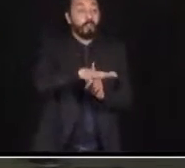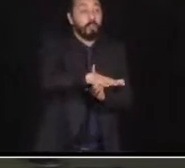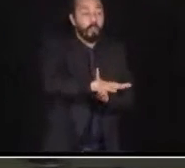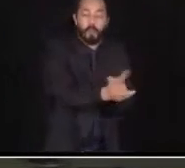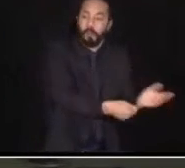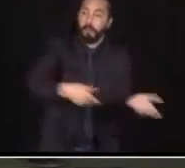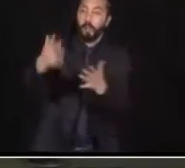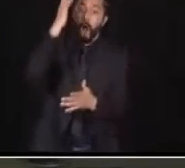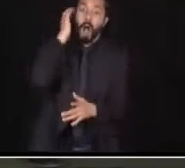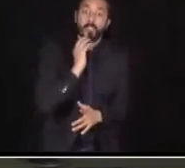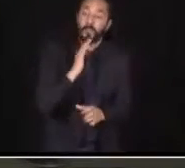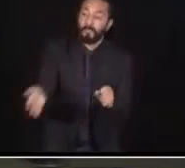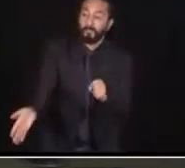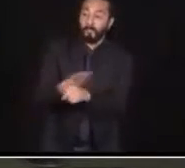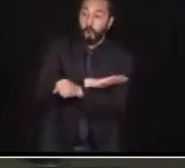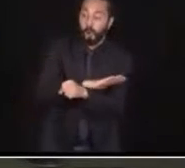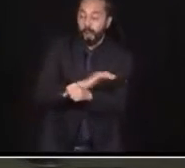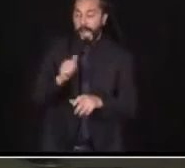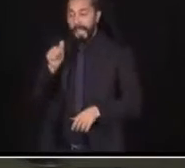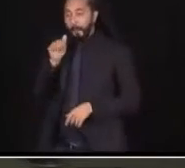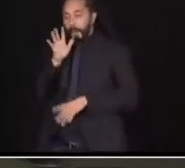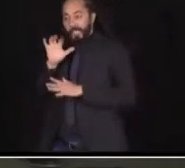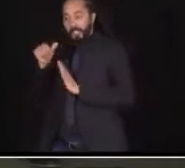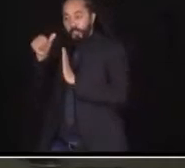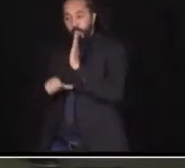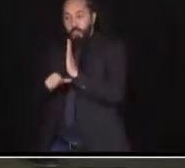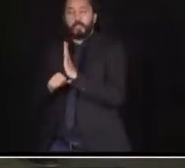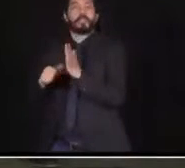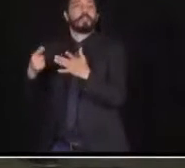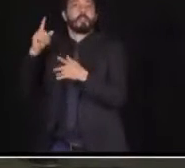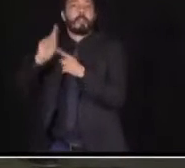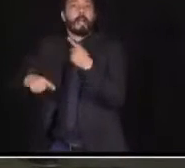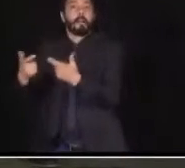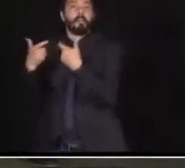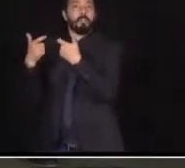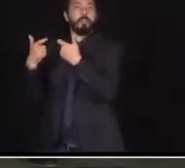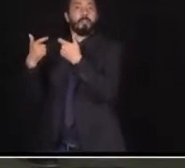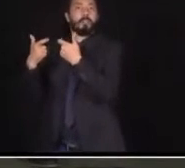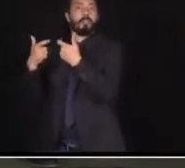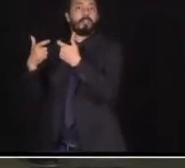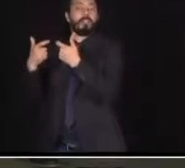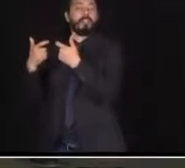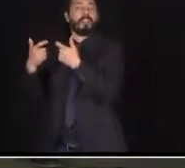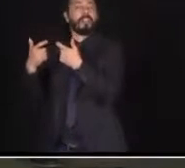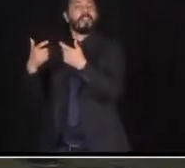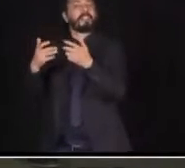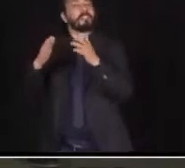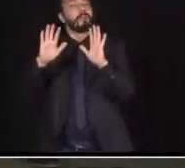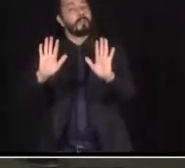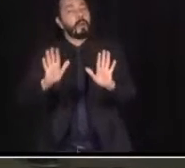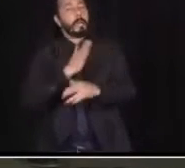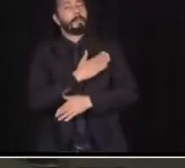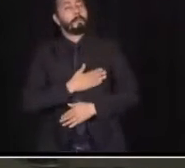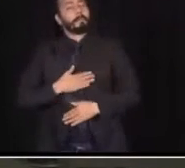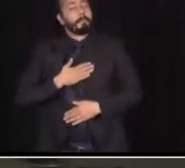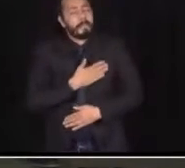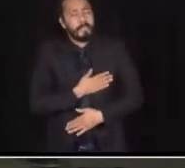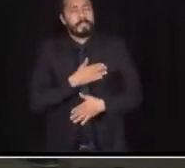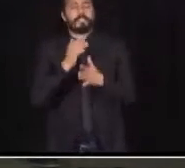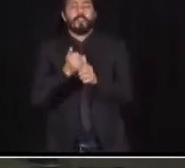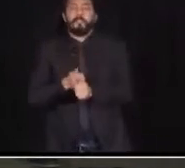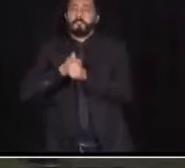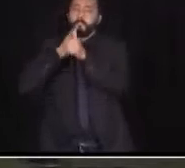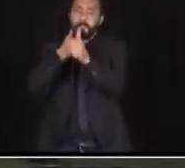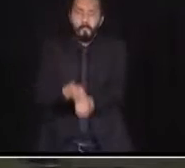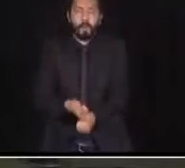on everyone's lives. So it's for that reason we really ask everybody to please continue to follow the public